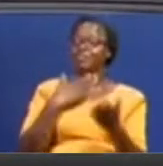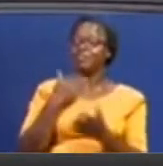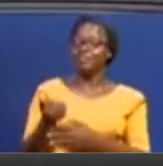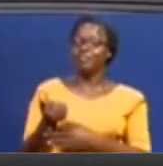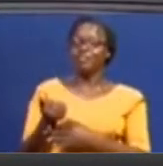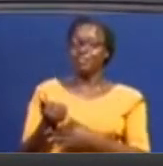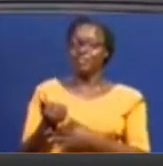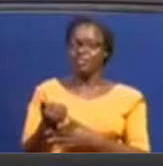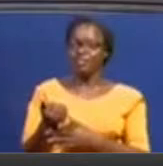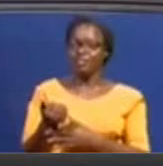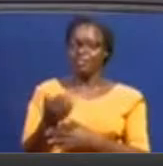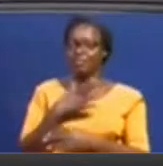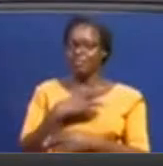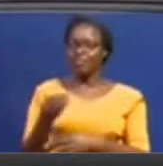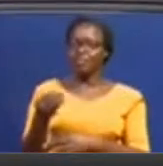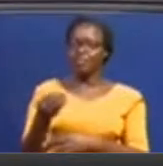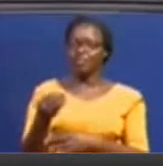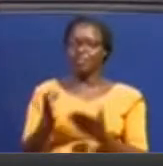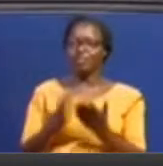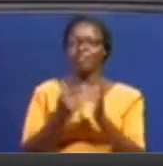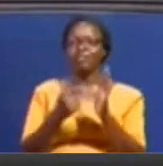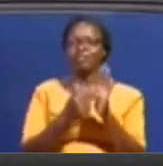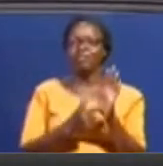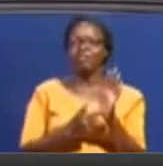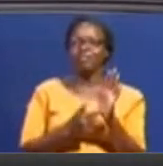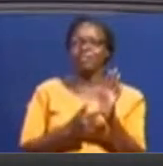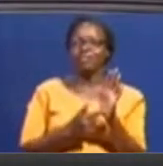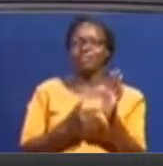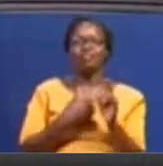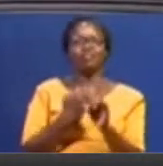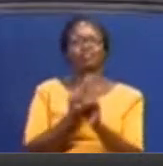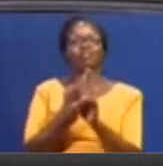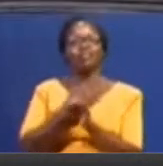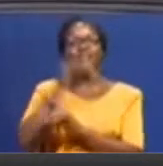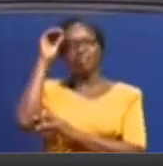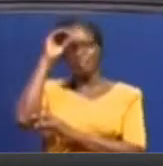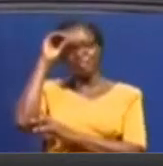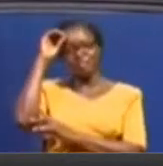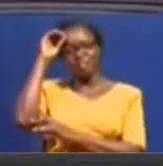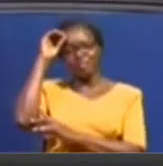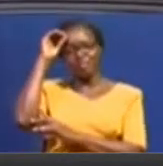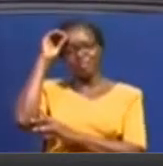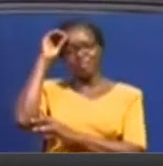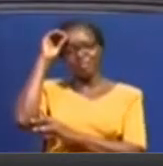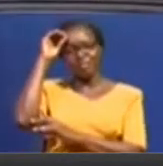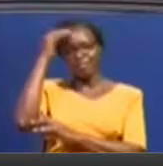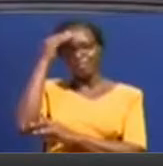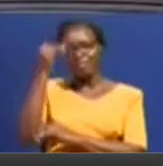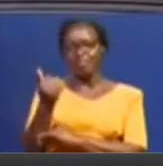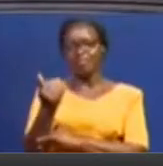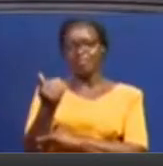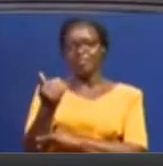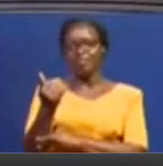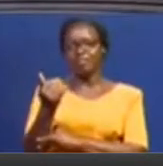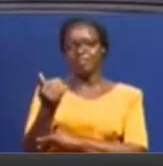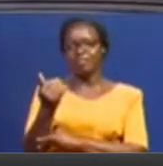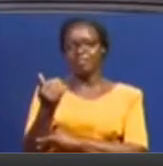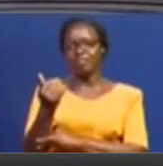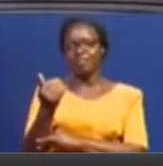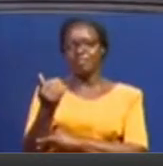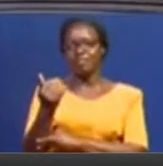want. And at some point, they have different opinions. And that is why